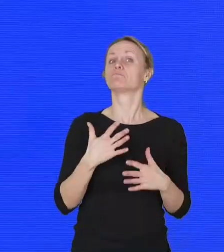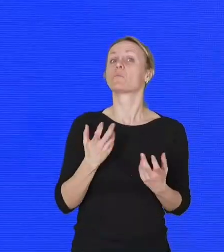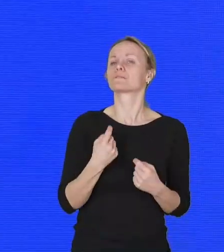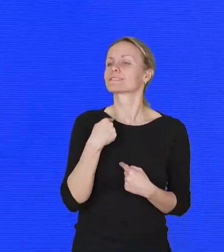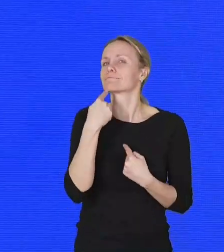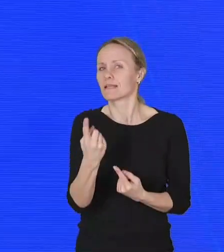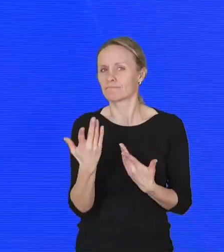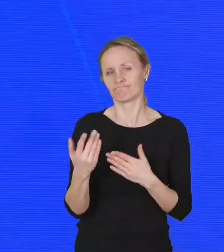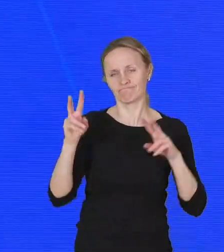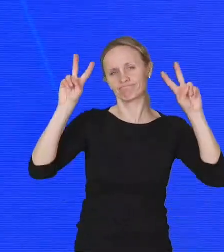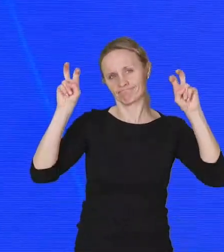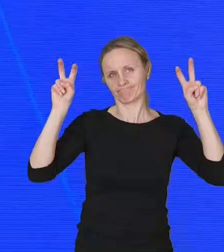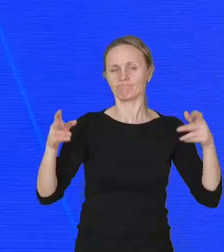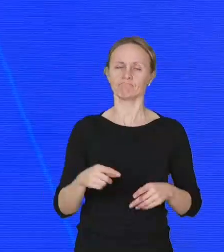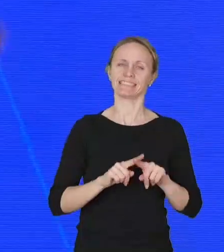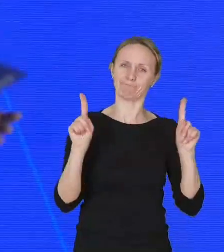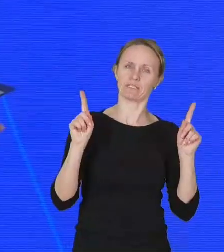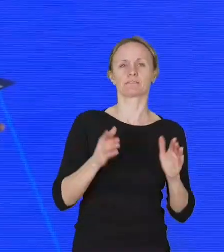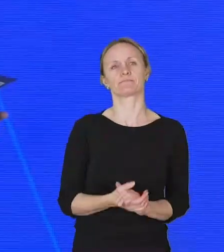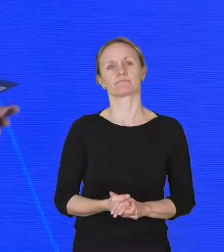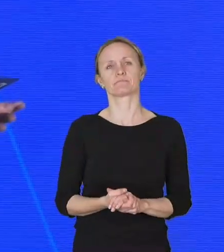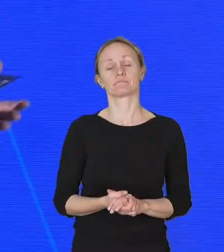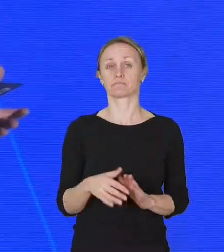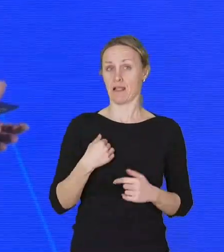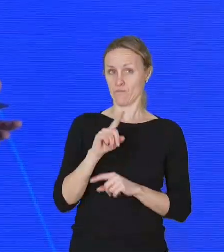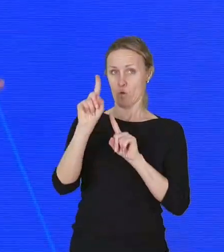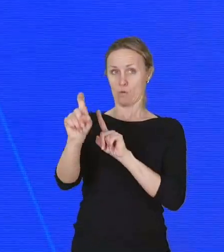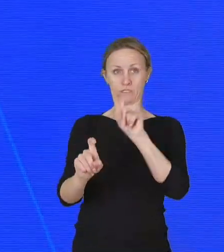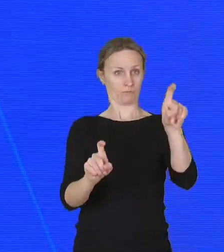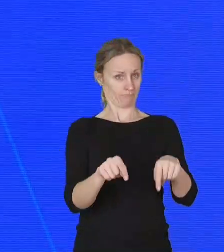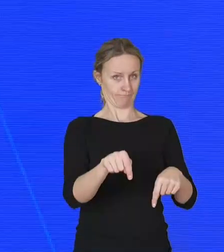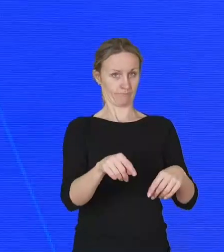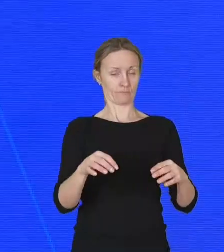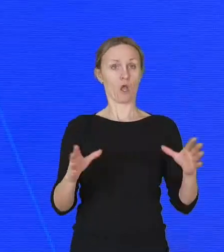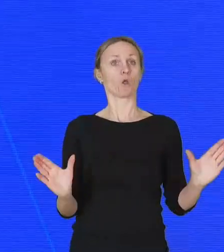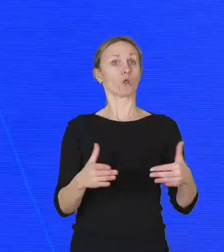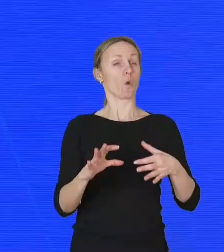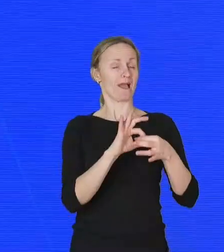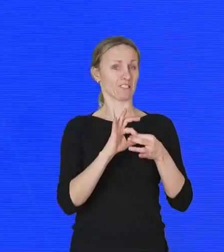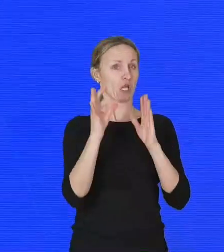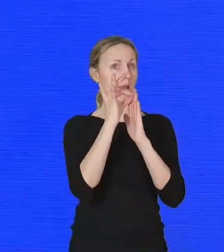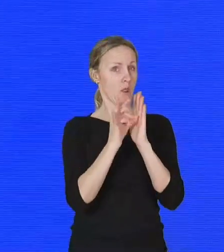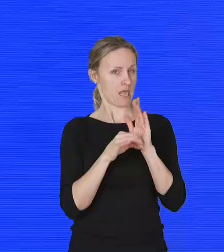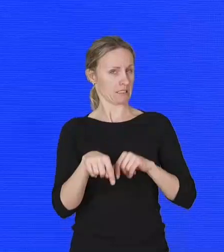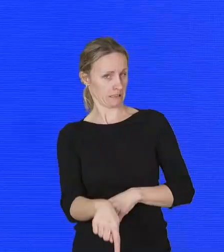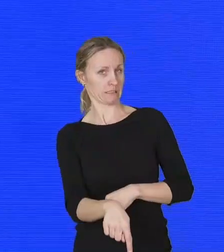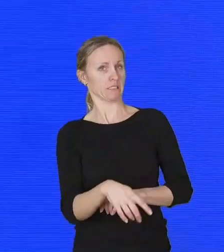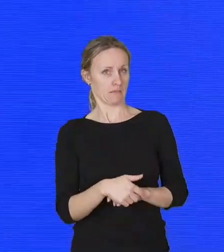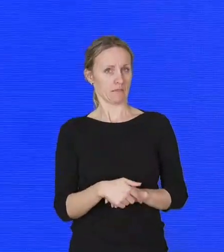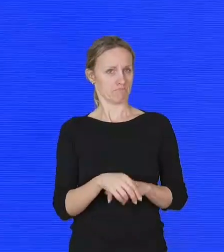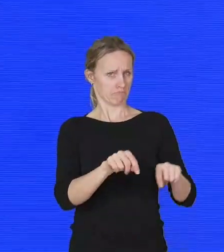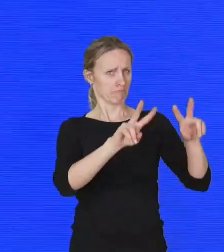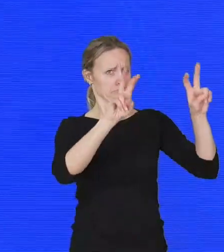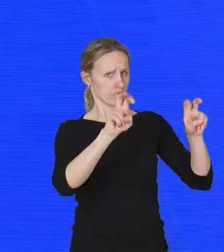versus the single market. Because in the time we are living with all this new global setup, with the